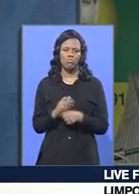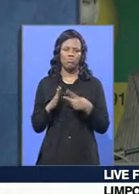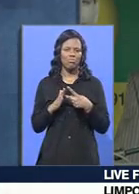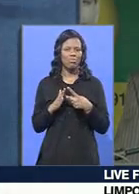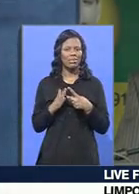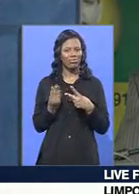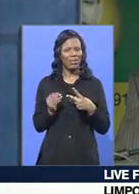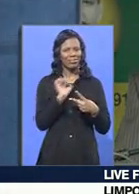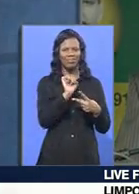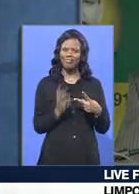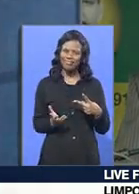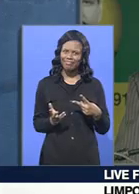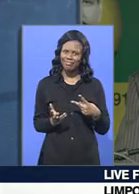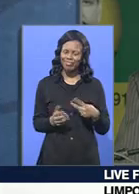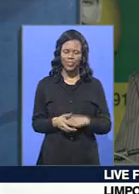child.